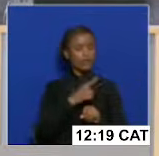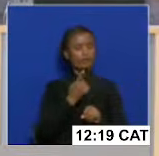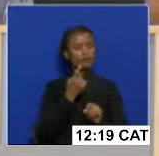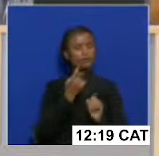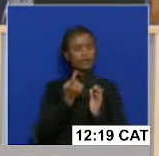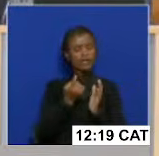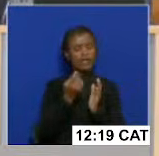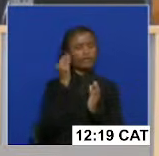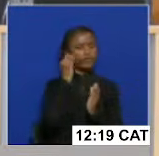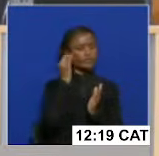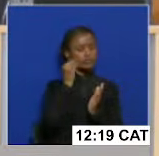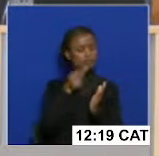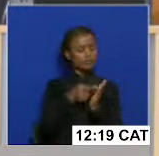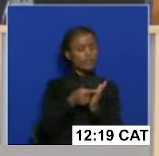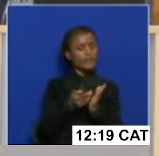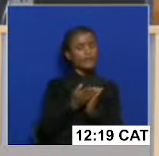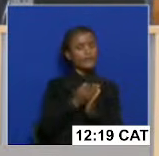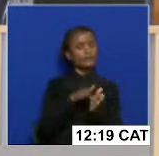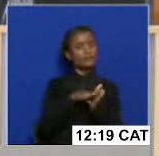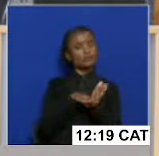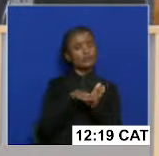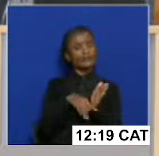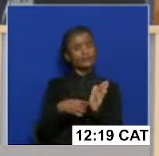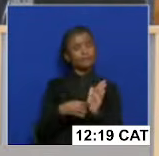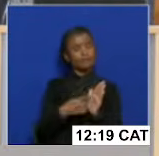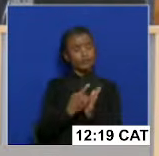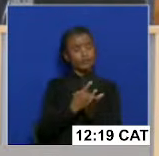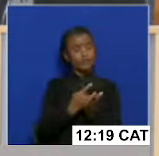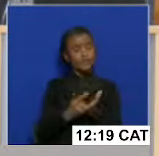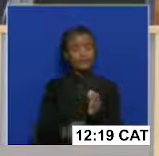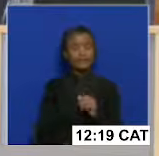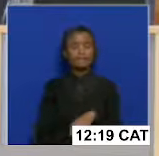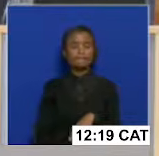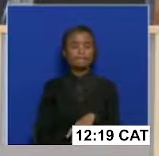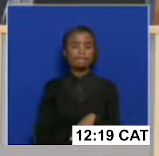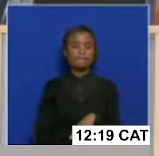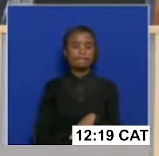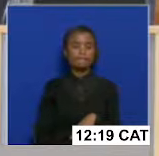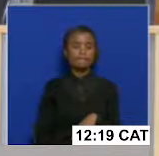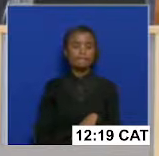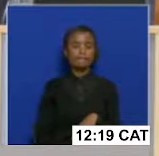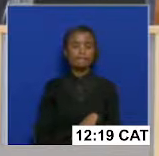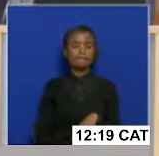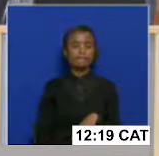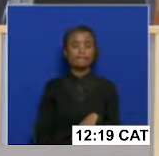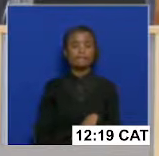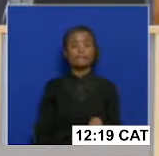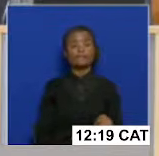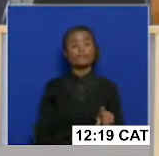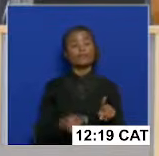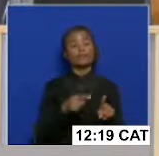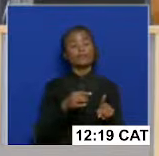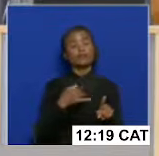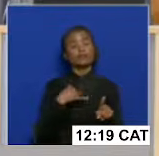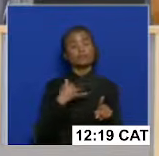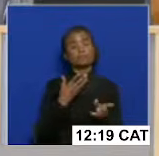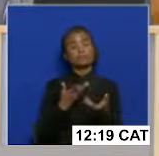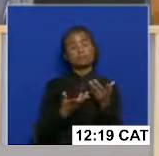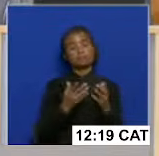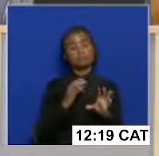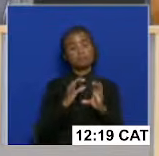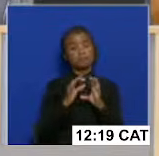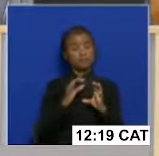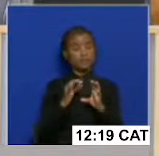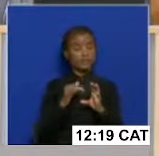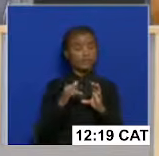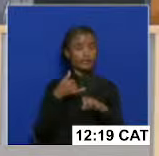I think she made it through cell phone if it's not here. Can I check all the